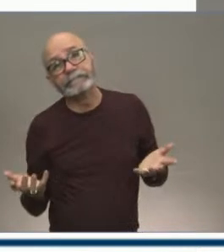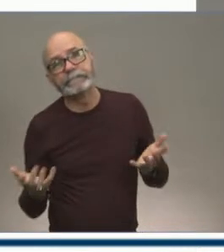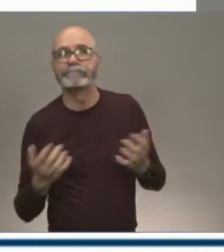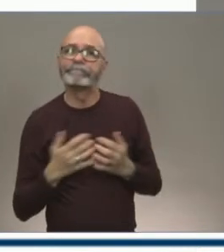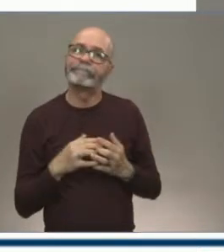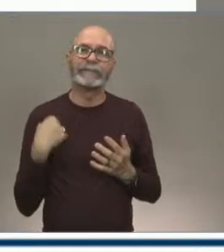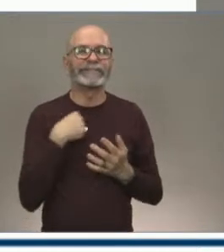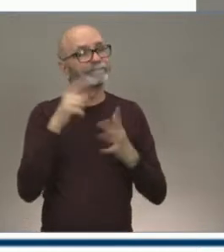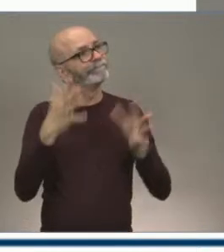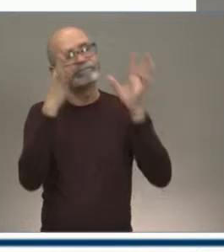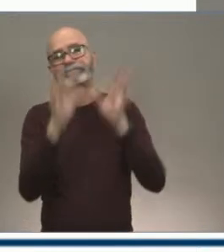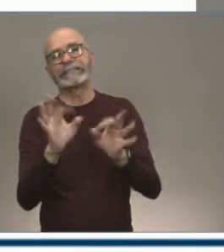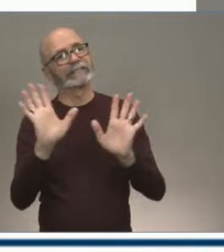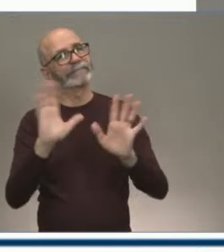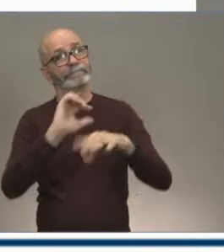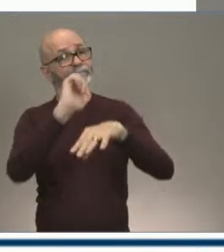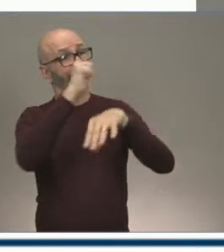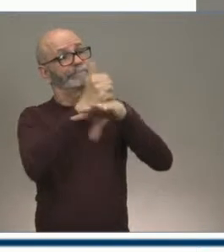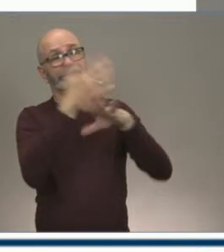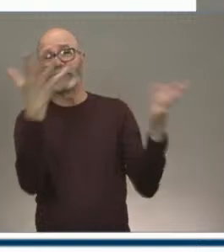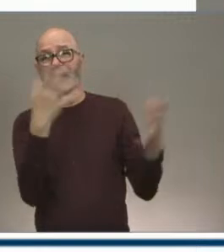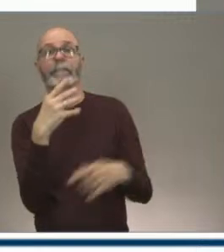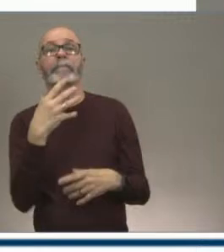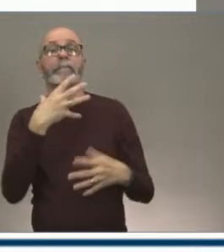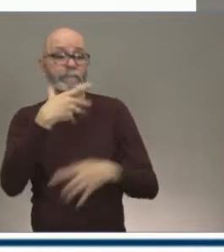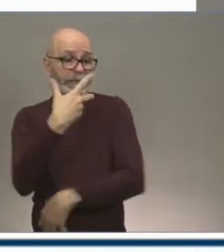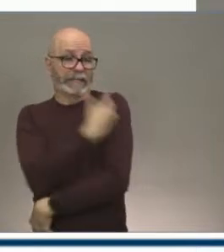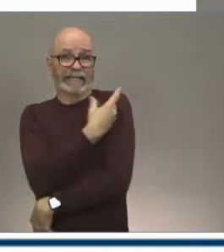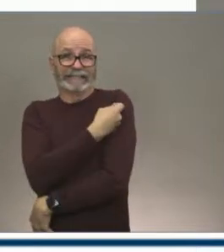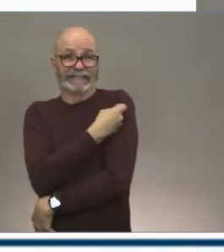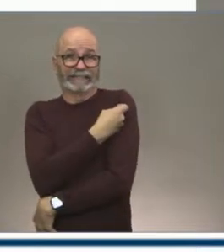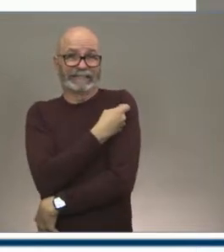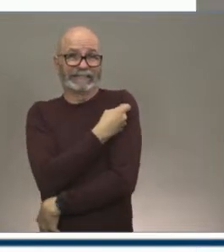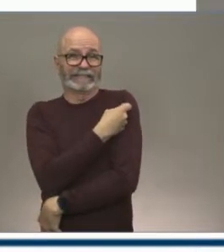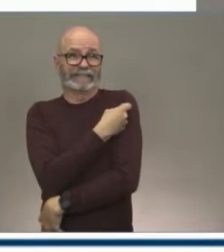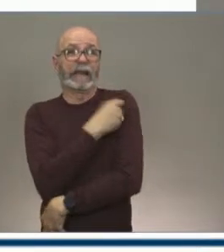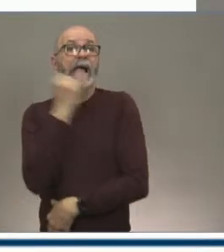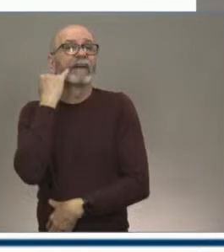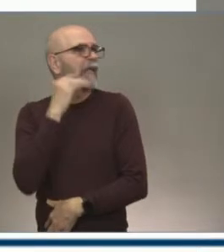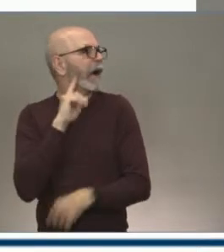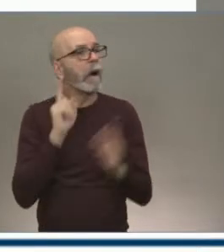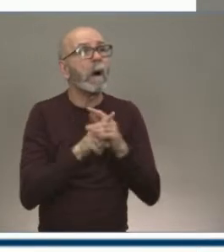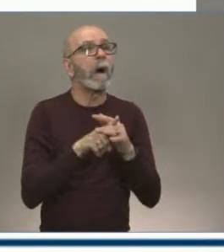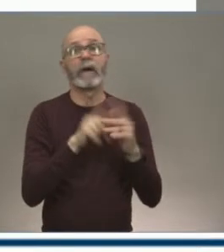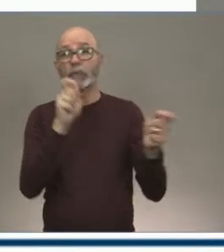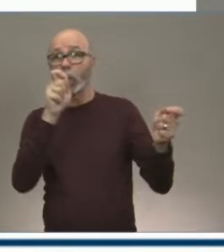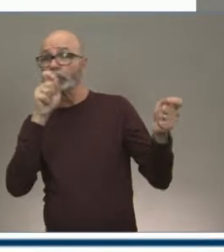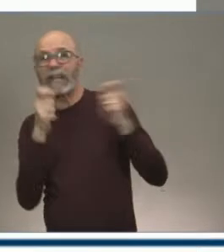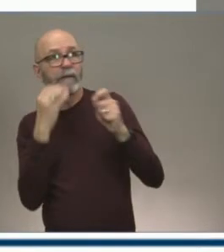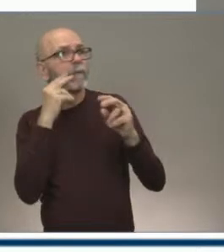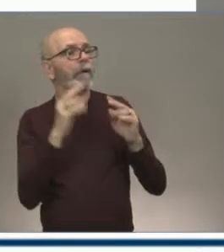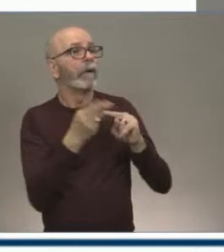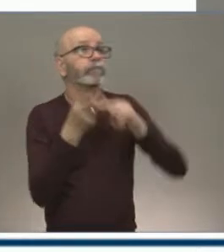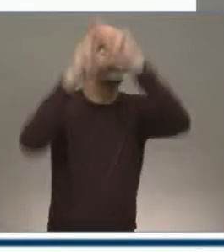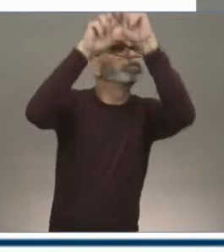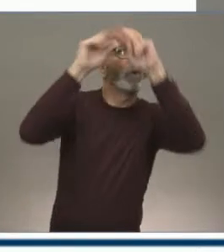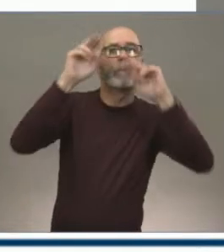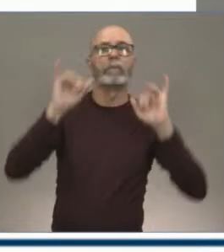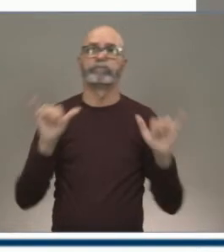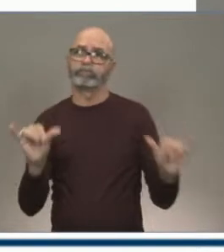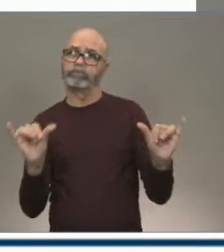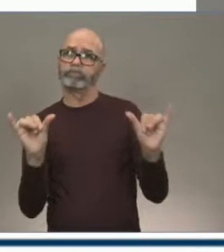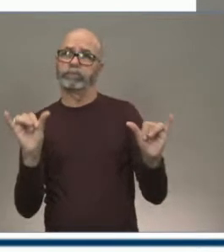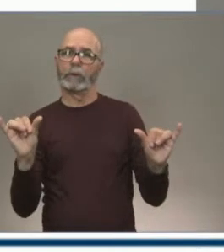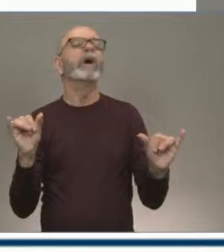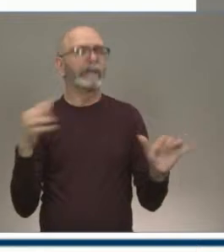as I said, if our vaccine supply changes or if our epidemiology changes, we certainly know that we're going to have to go back. And we're already